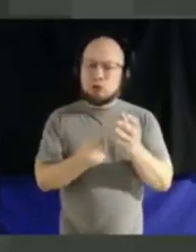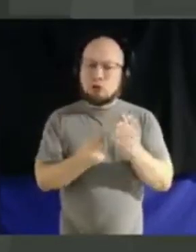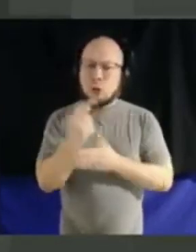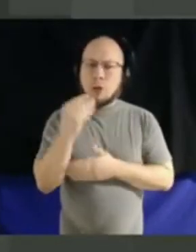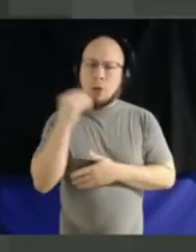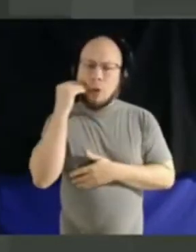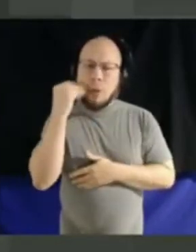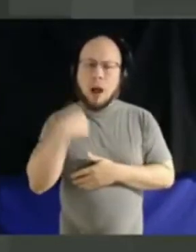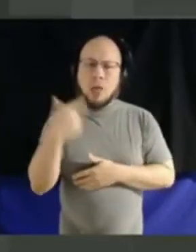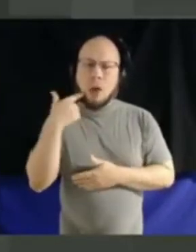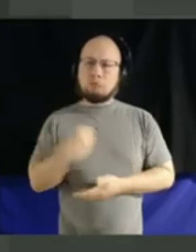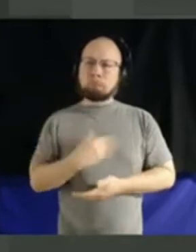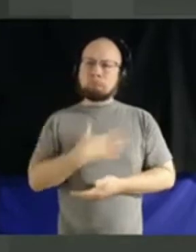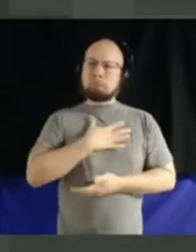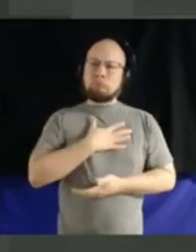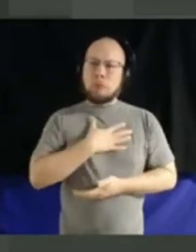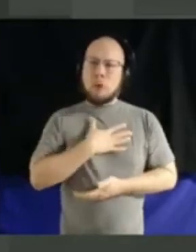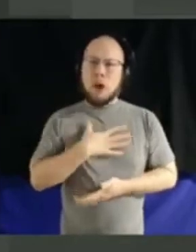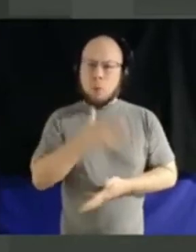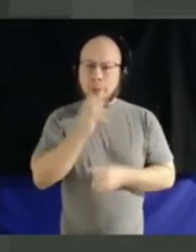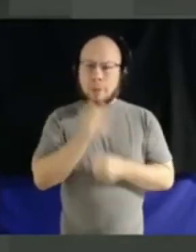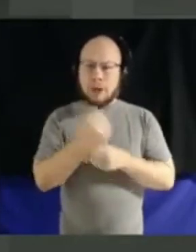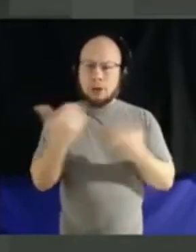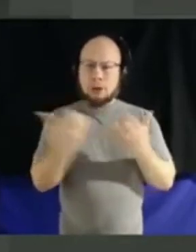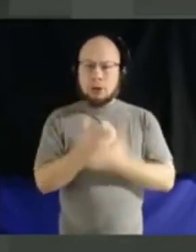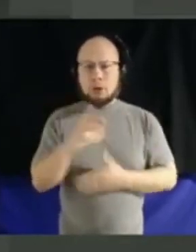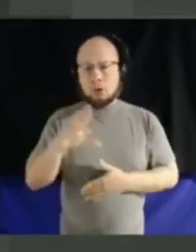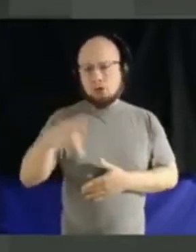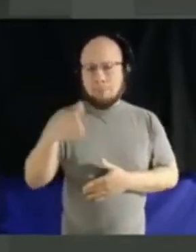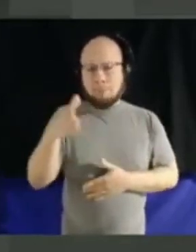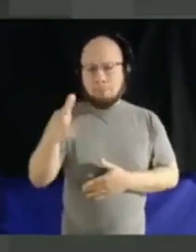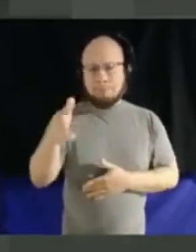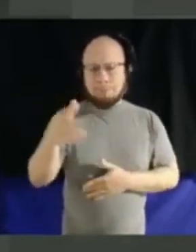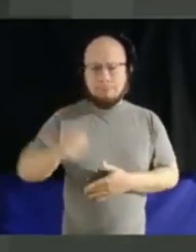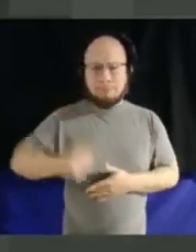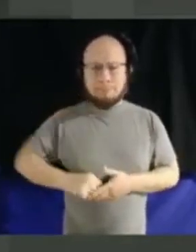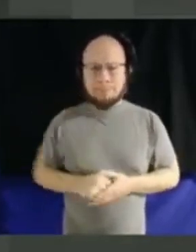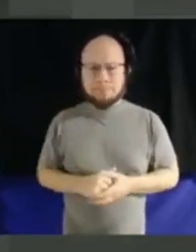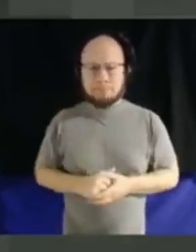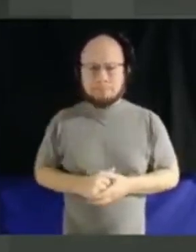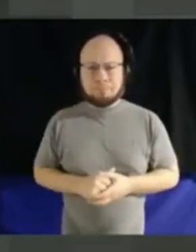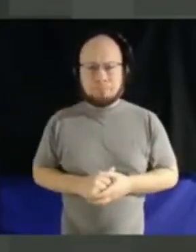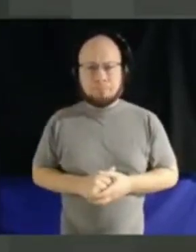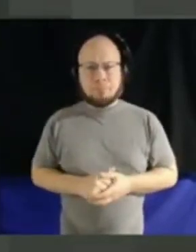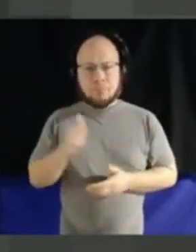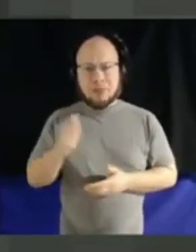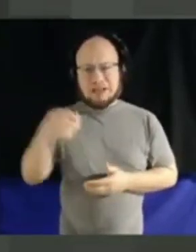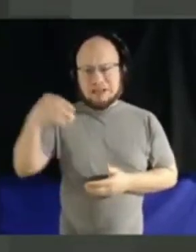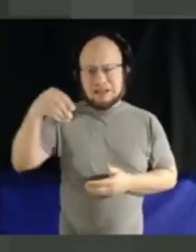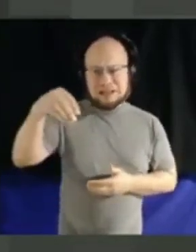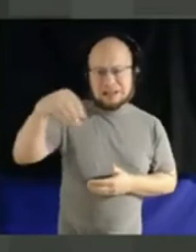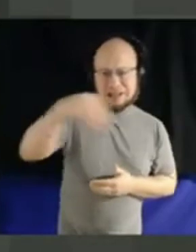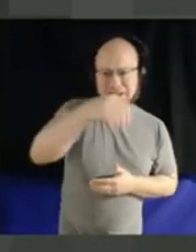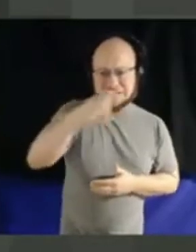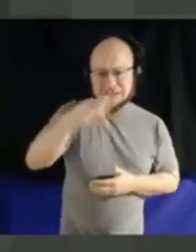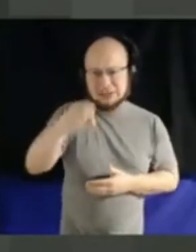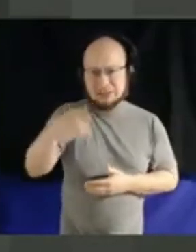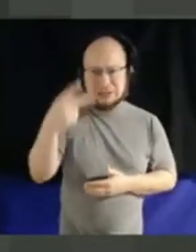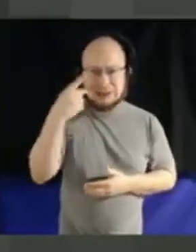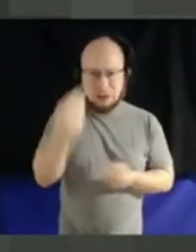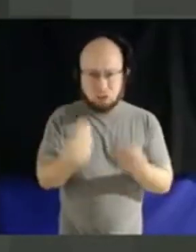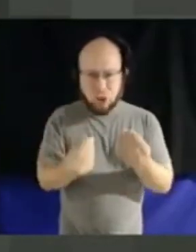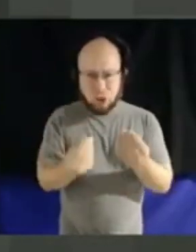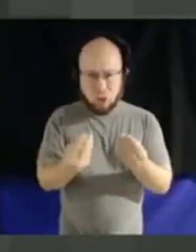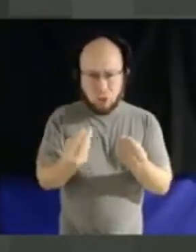inspiration to go make a crop. So you can interact, you can place the seeds, use the crops. See, they're kind of growing. We